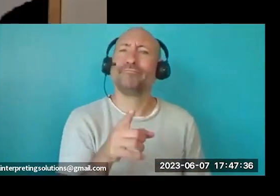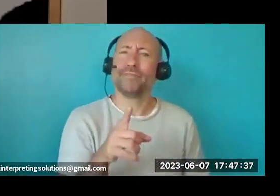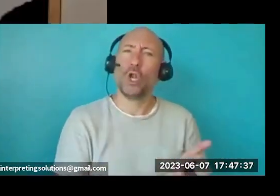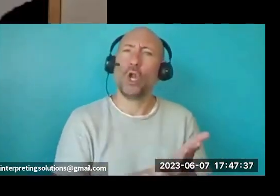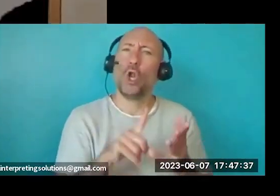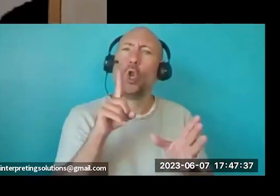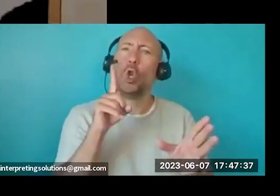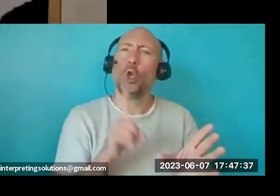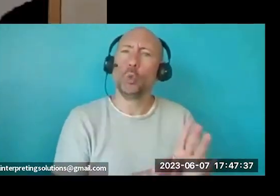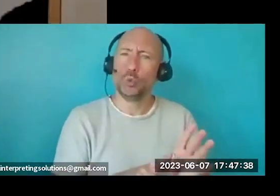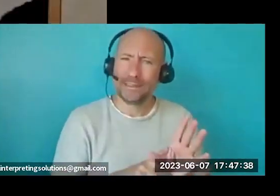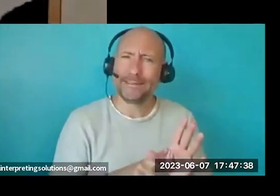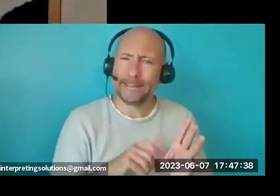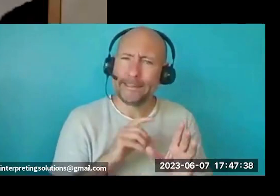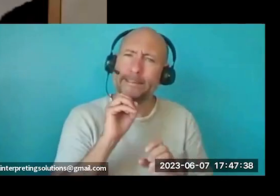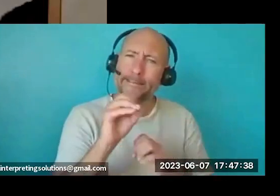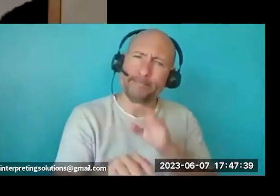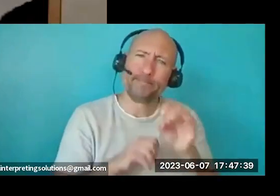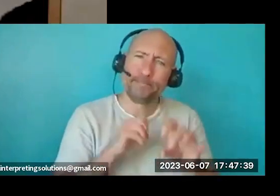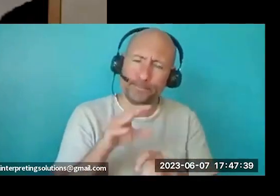Lucy speaking. So